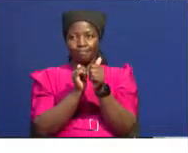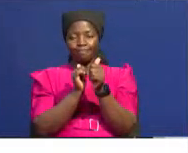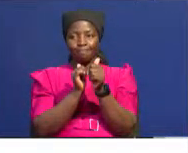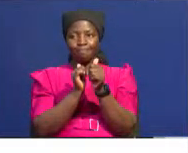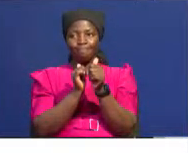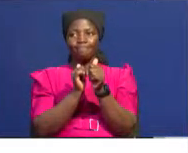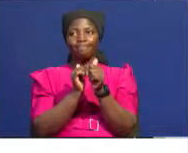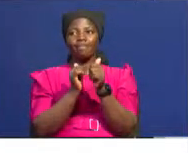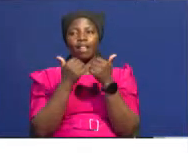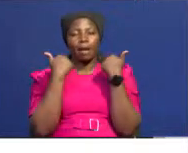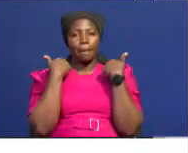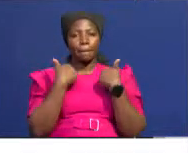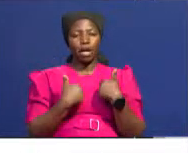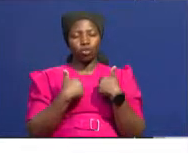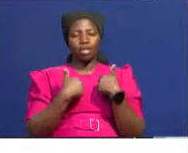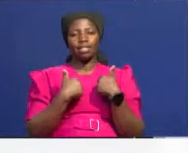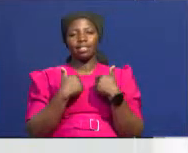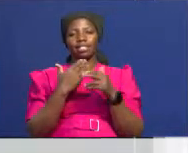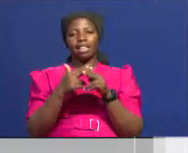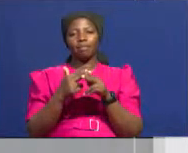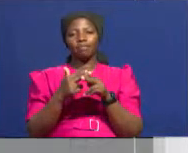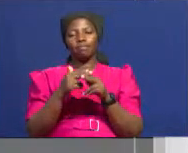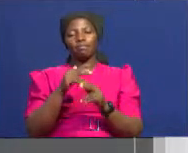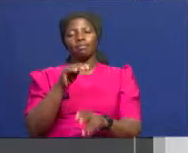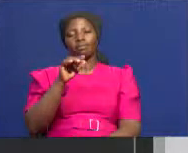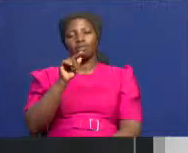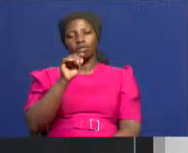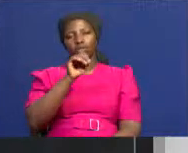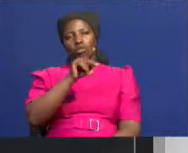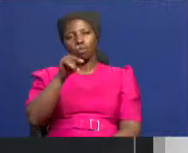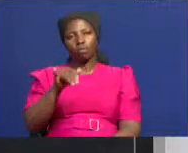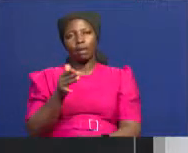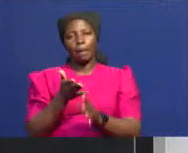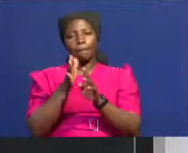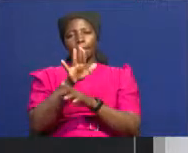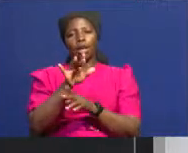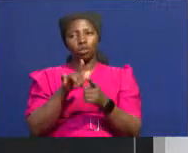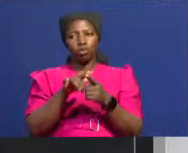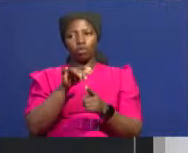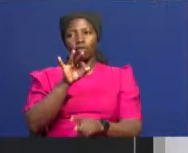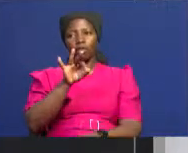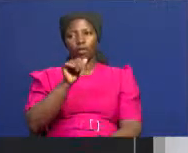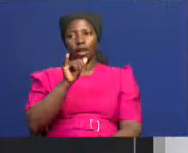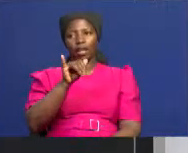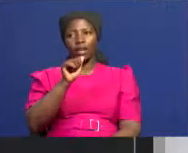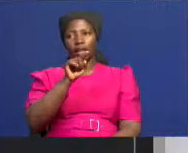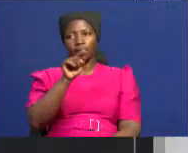Edition. I'm Topi Liambila handing over to Fayyaz Qureshi.